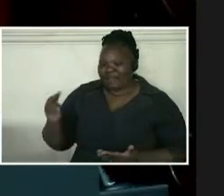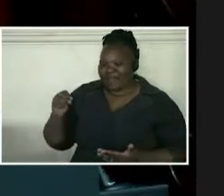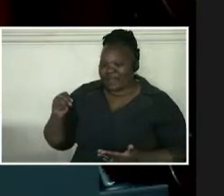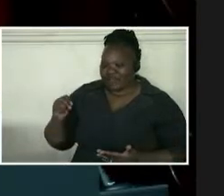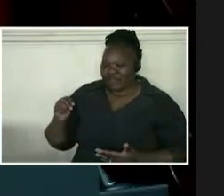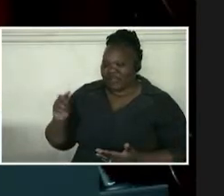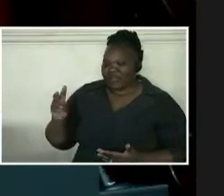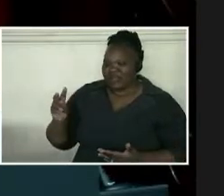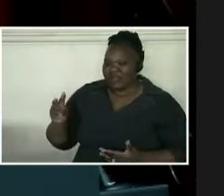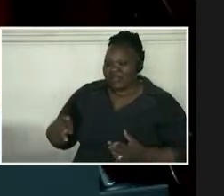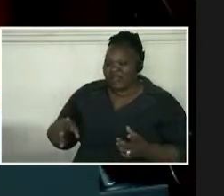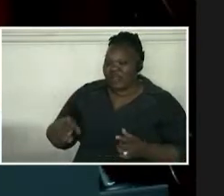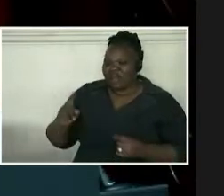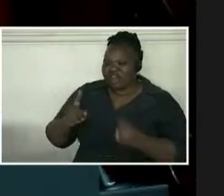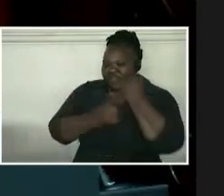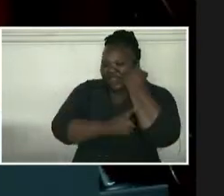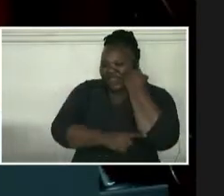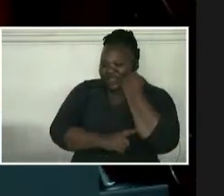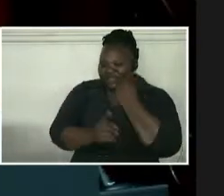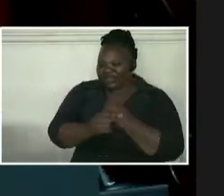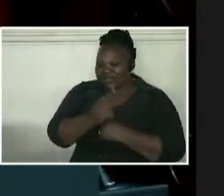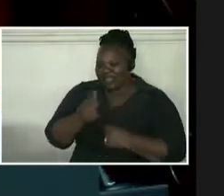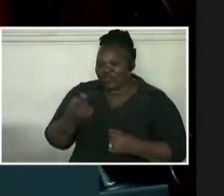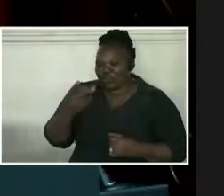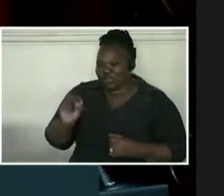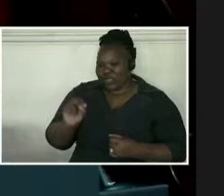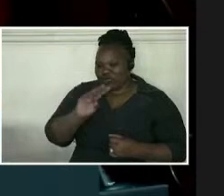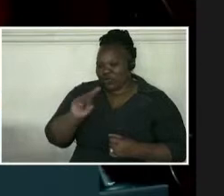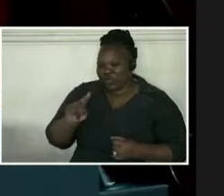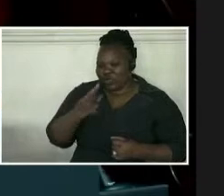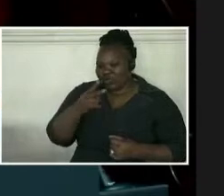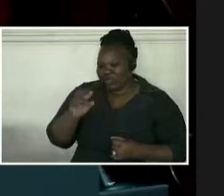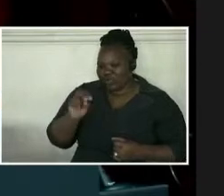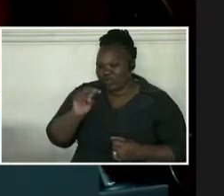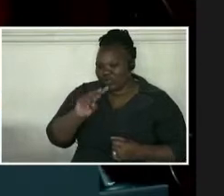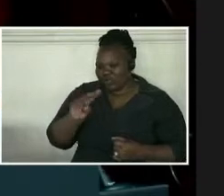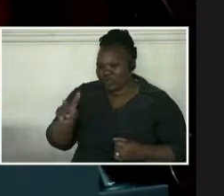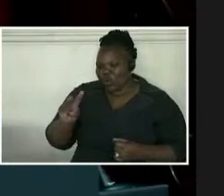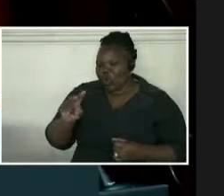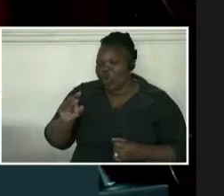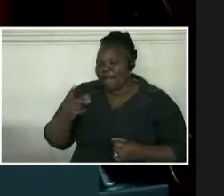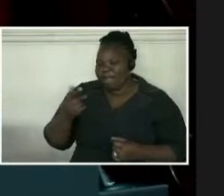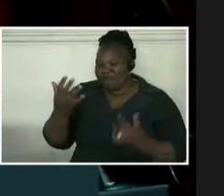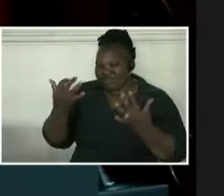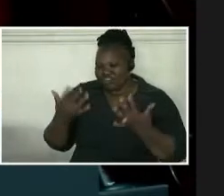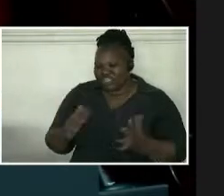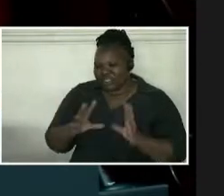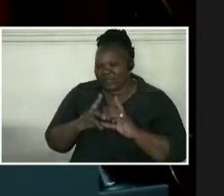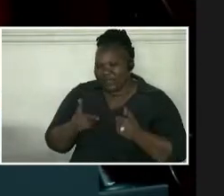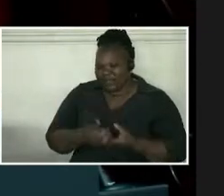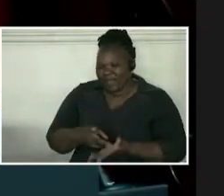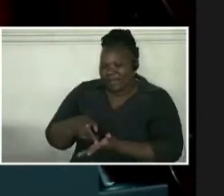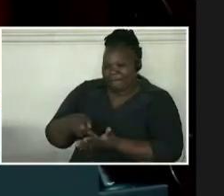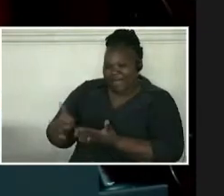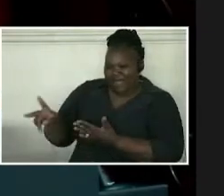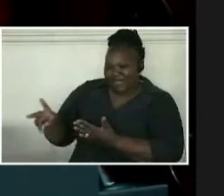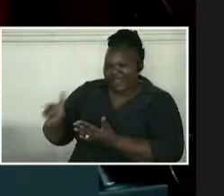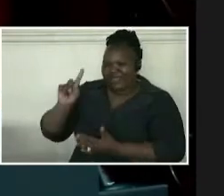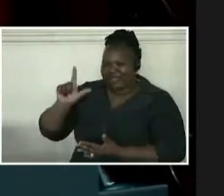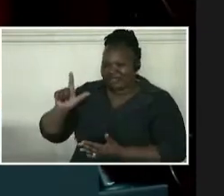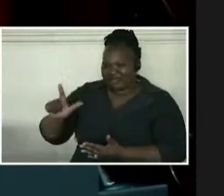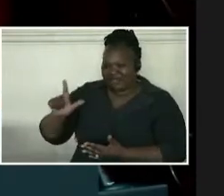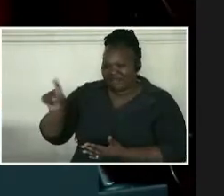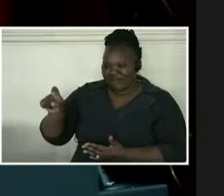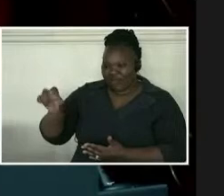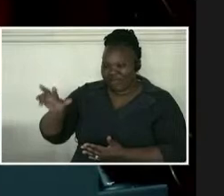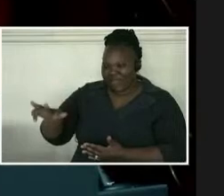mec on the last day of the 2021-2022 budget financial year the department paid 7.8